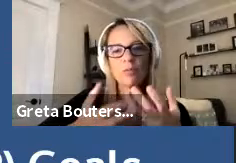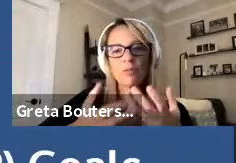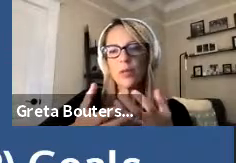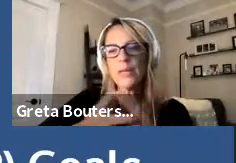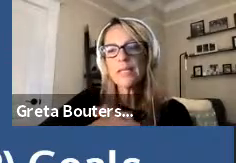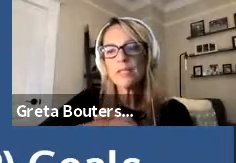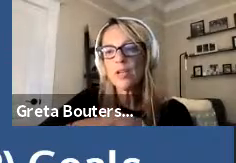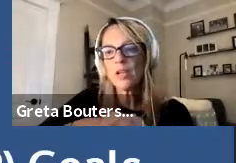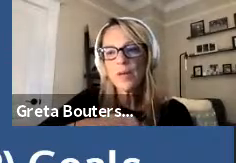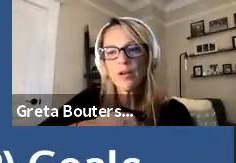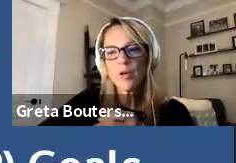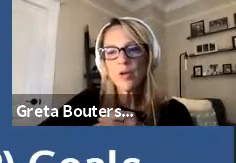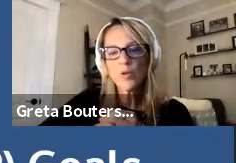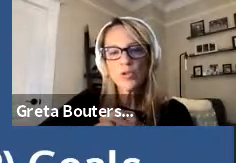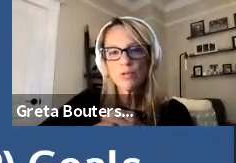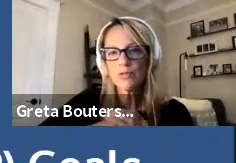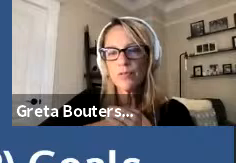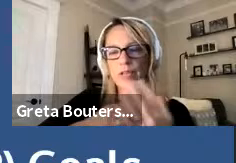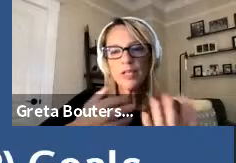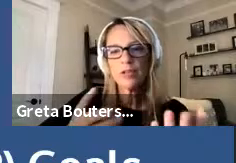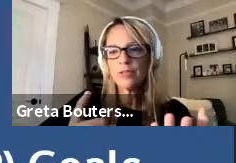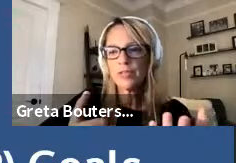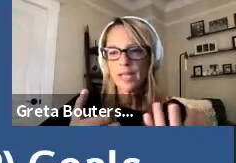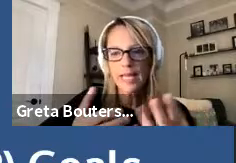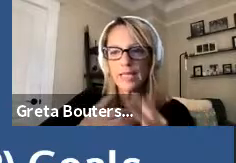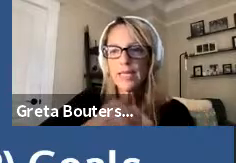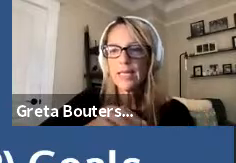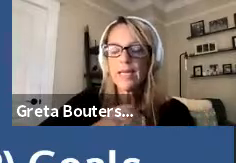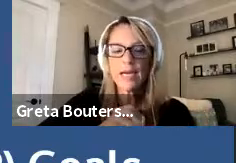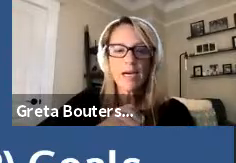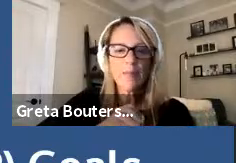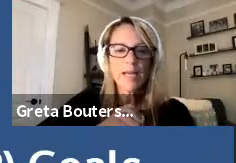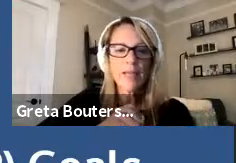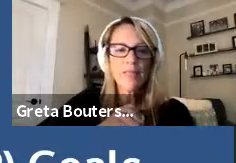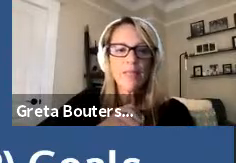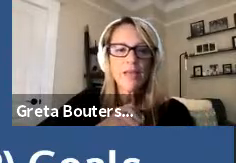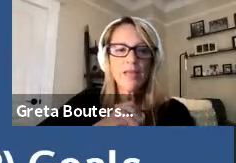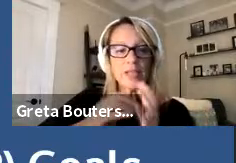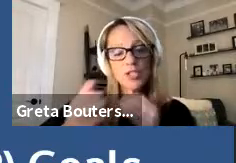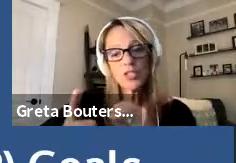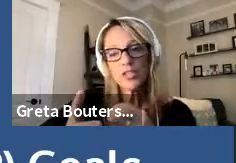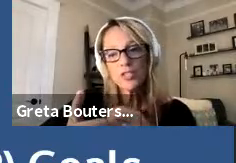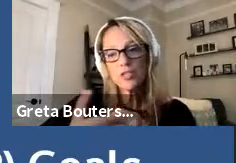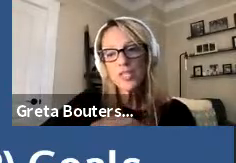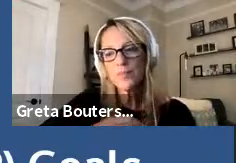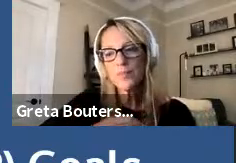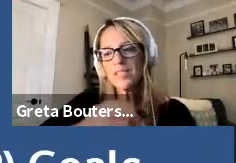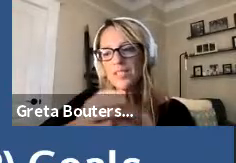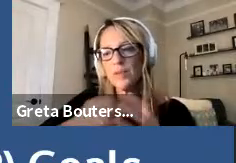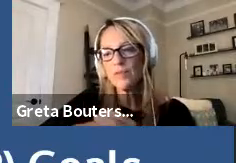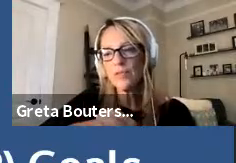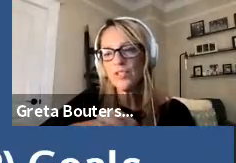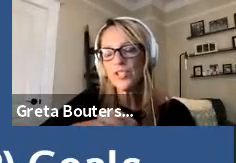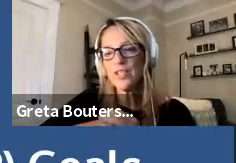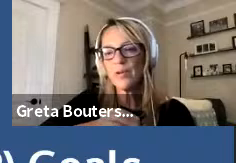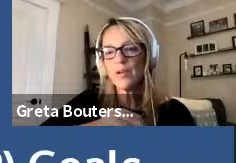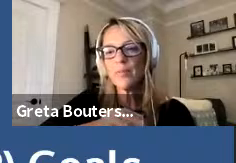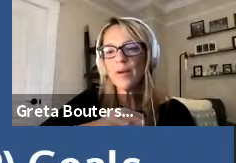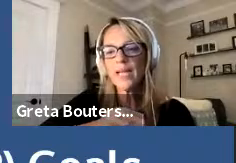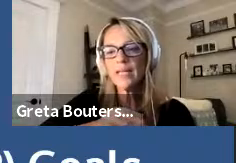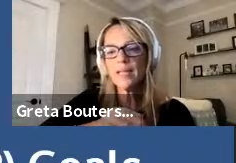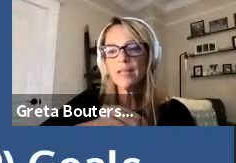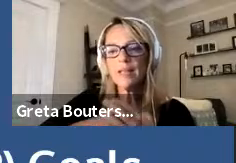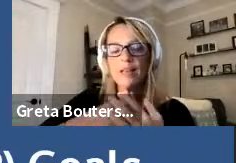as, you know, basically talking about our goals for the years ahead. And that this year is unique because this will be the first year that